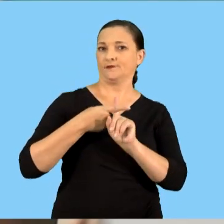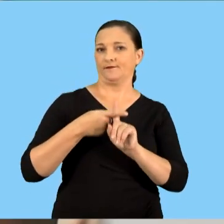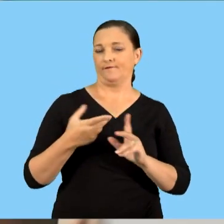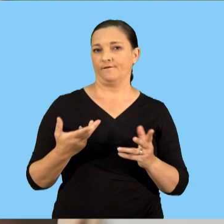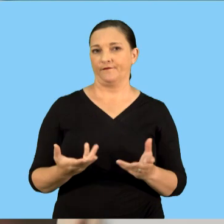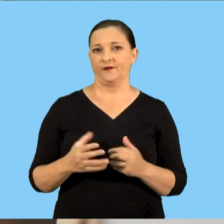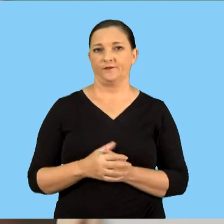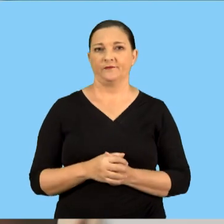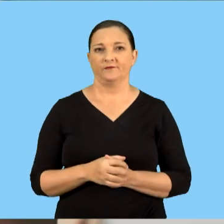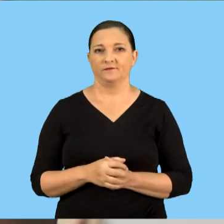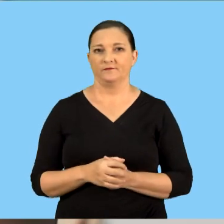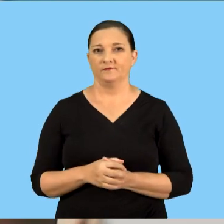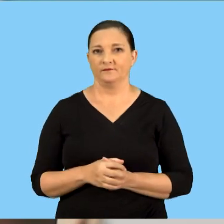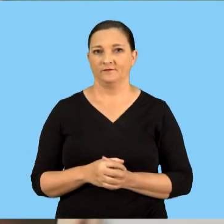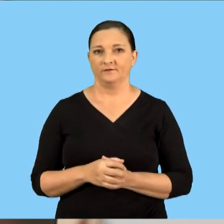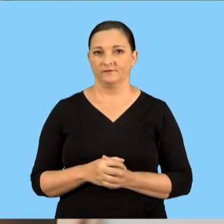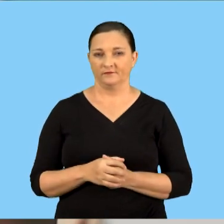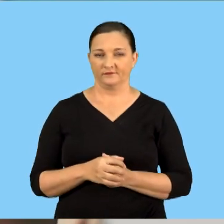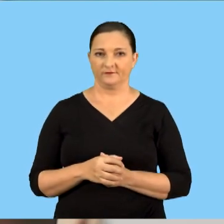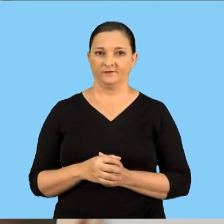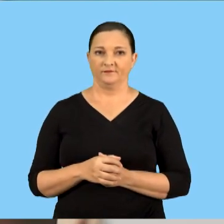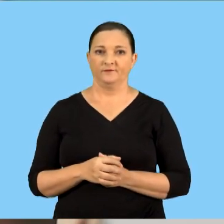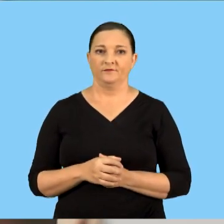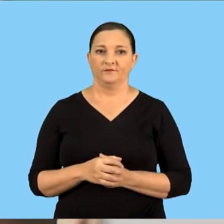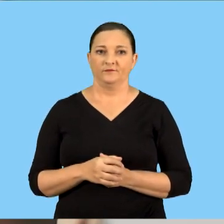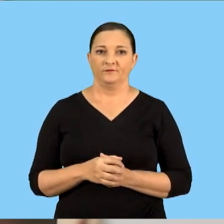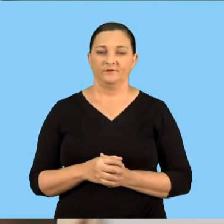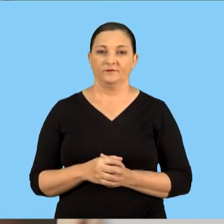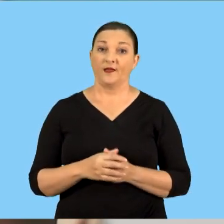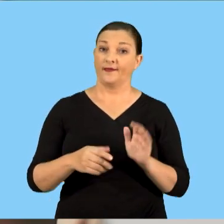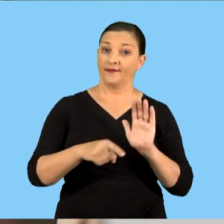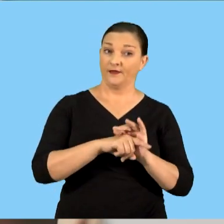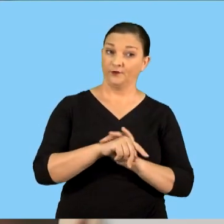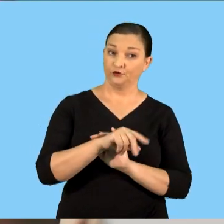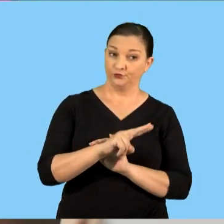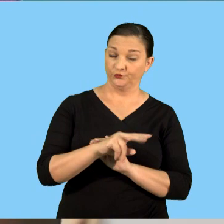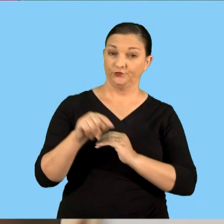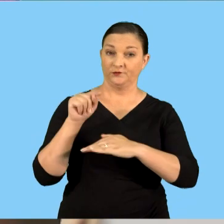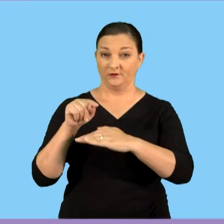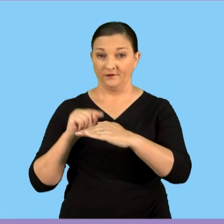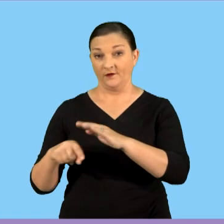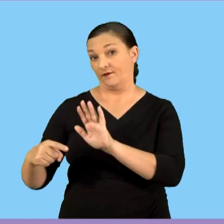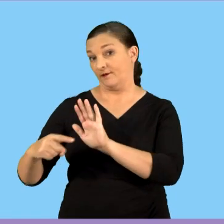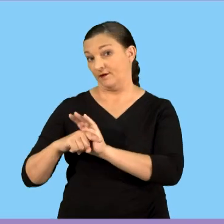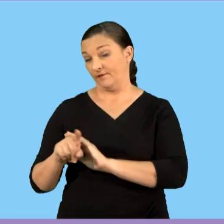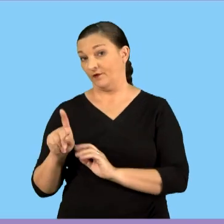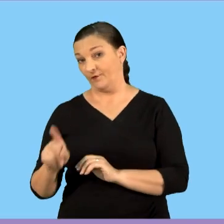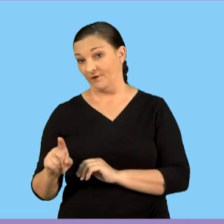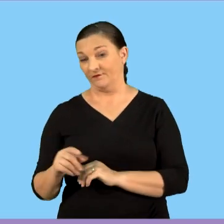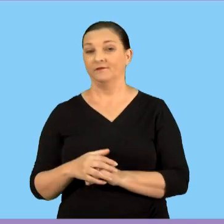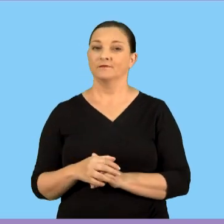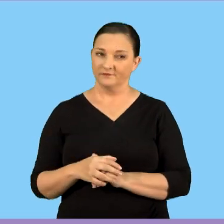know that from this expression, our answer is going to be positive. A negative 2 divided